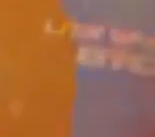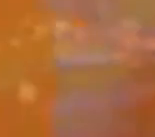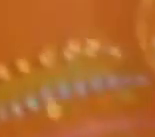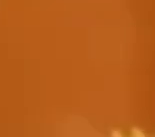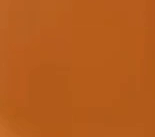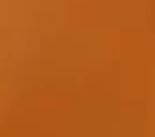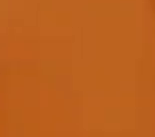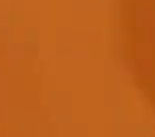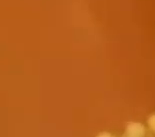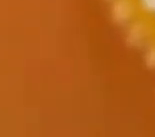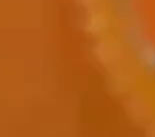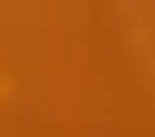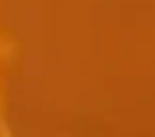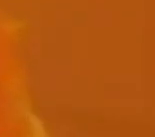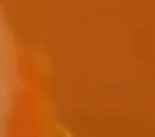seats, email